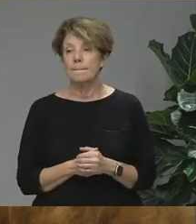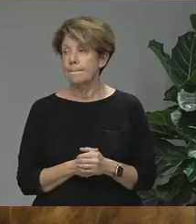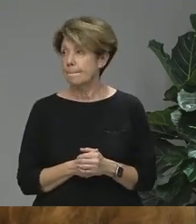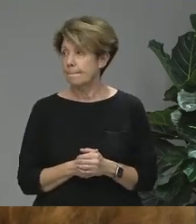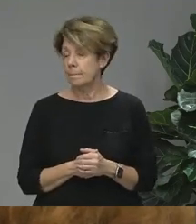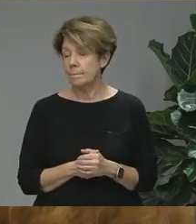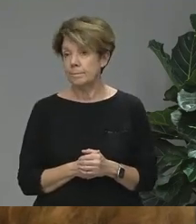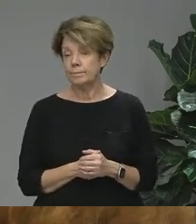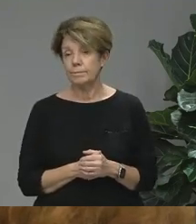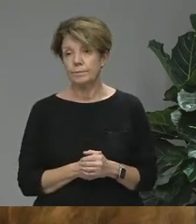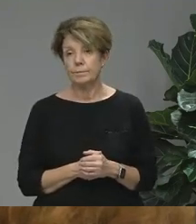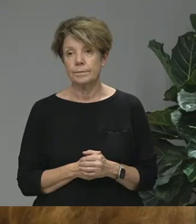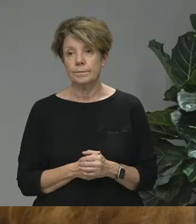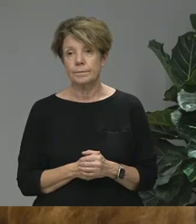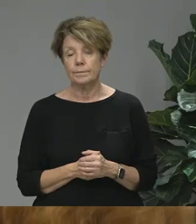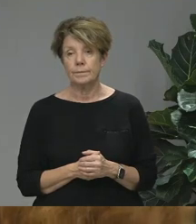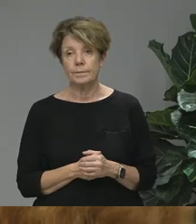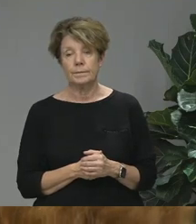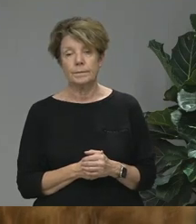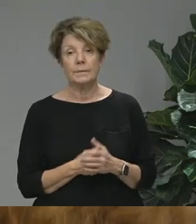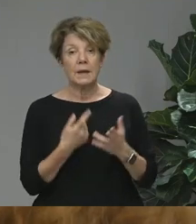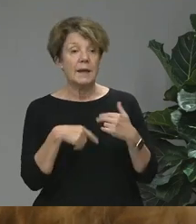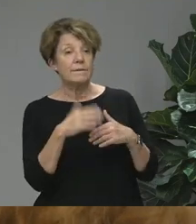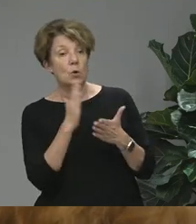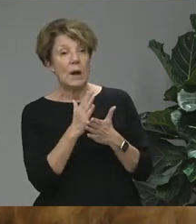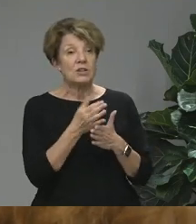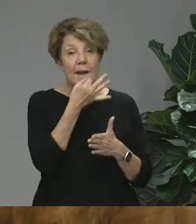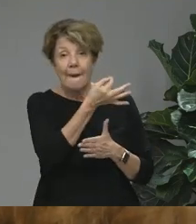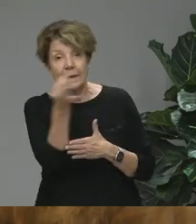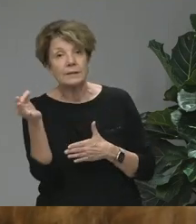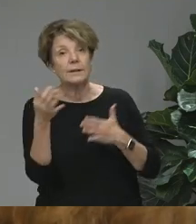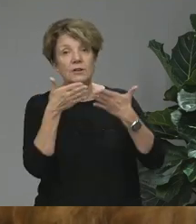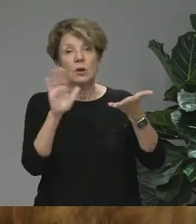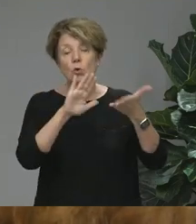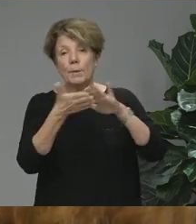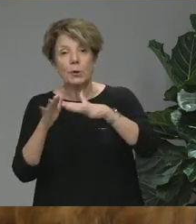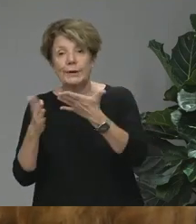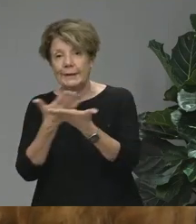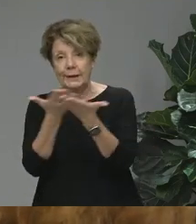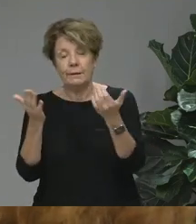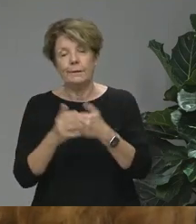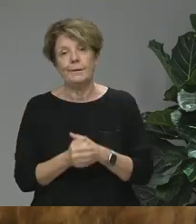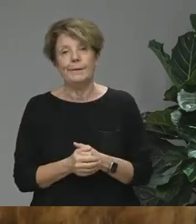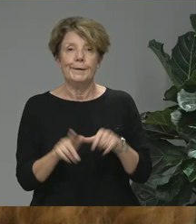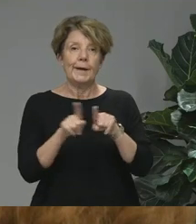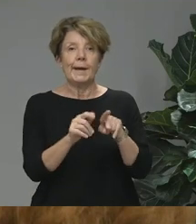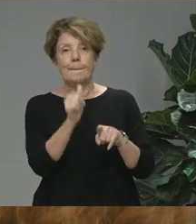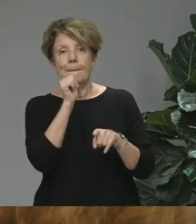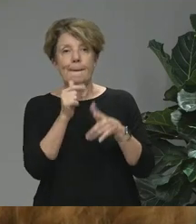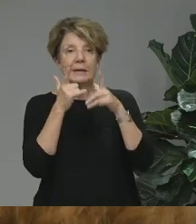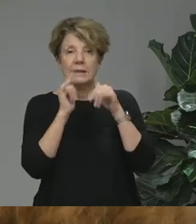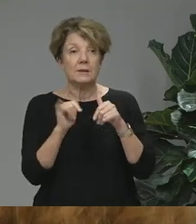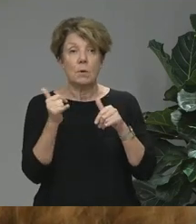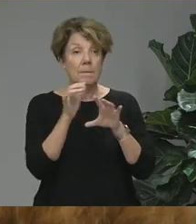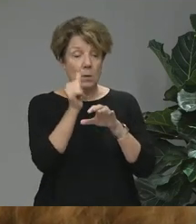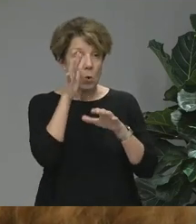if you have them subject to a pub test, are not likely to succeed, it